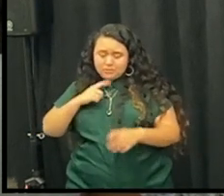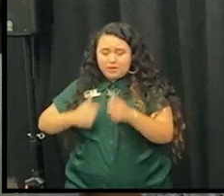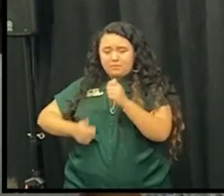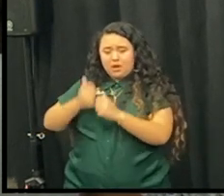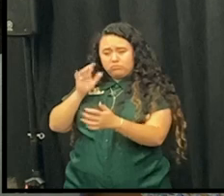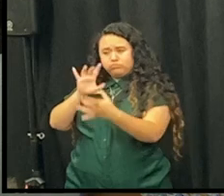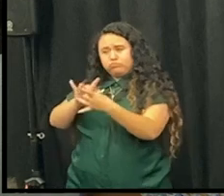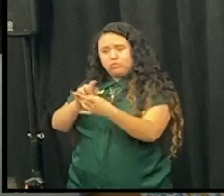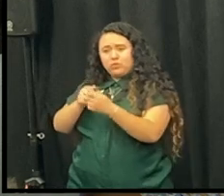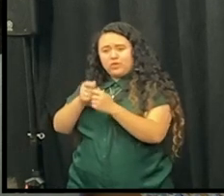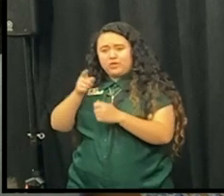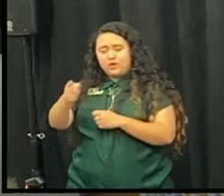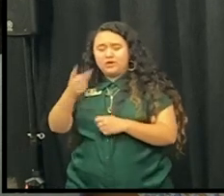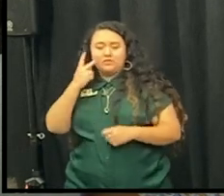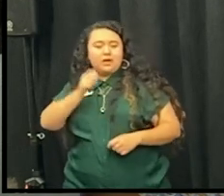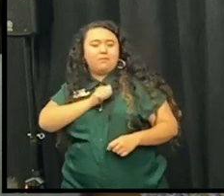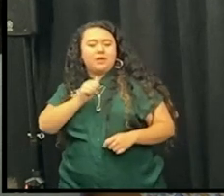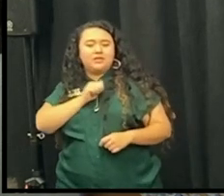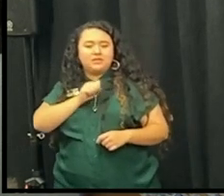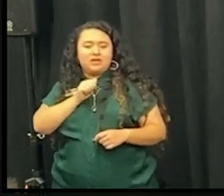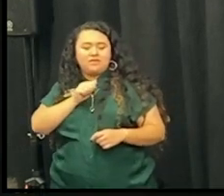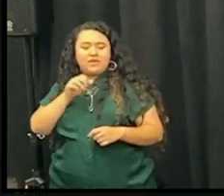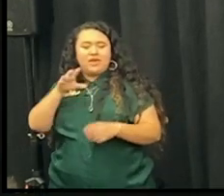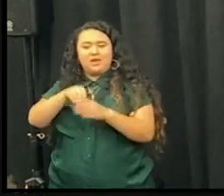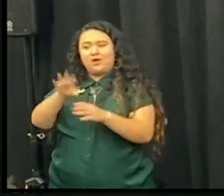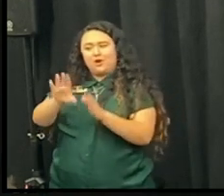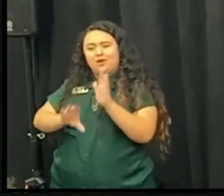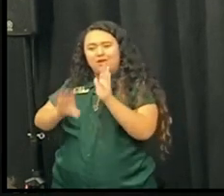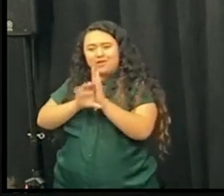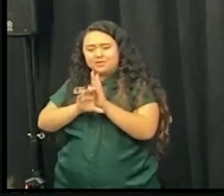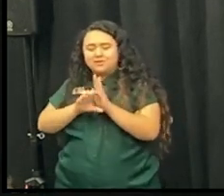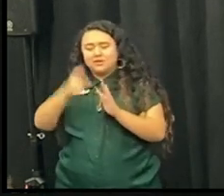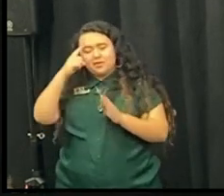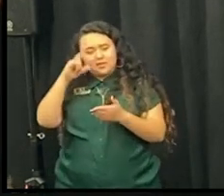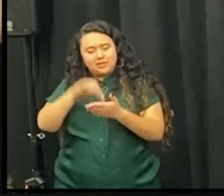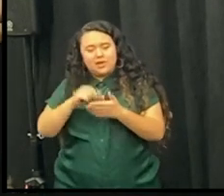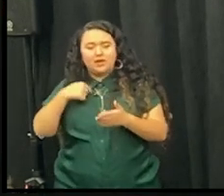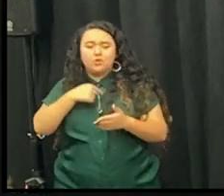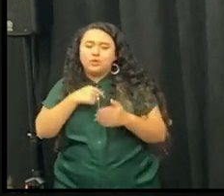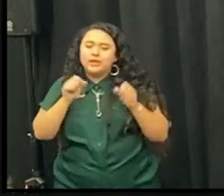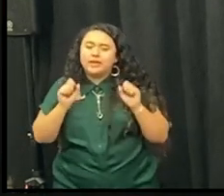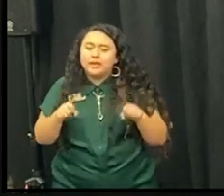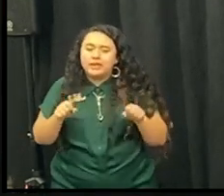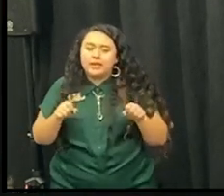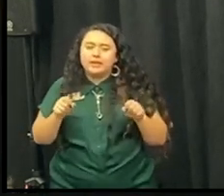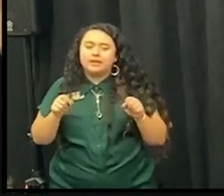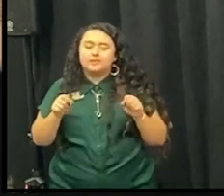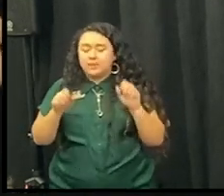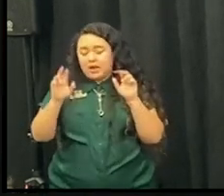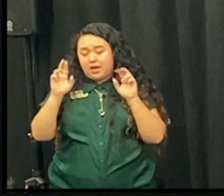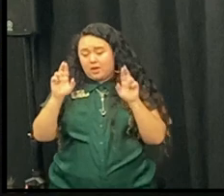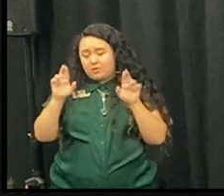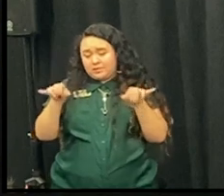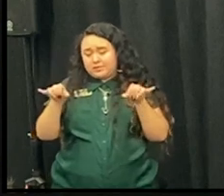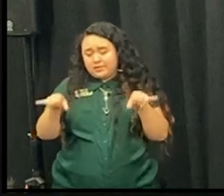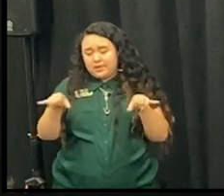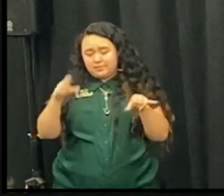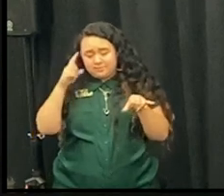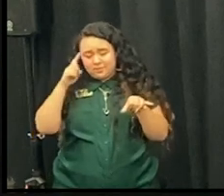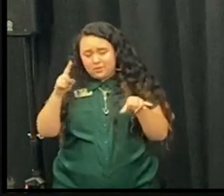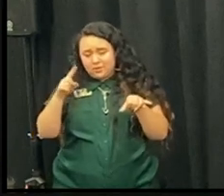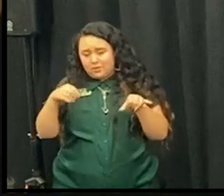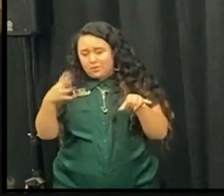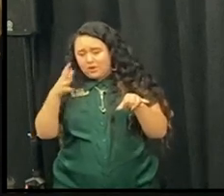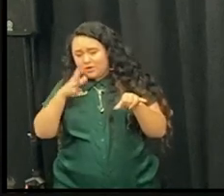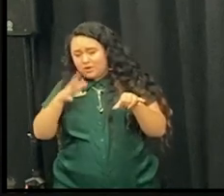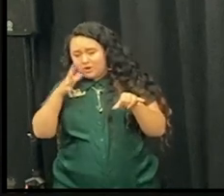you know, saw myself in that character. And I just think that we can, I hope the same for, you know, a white